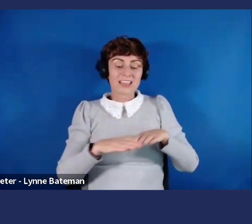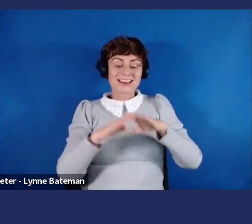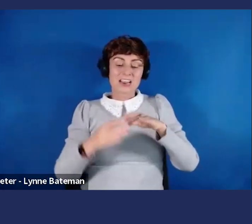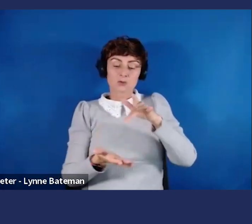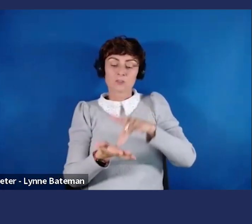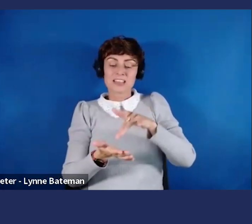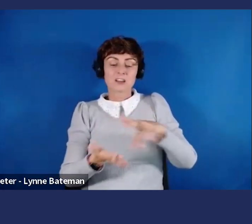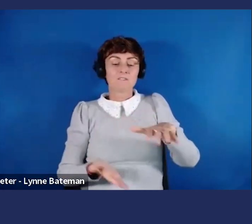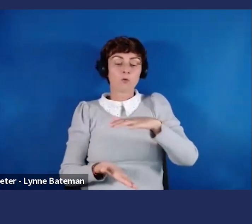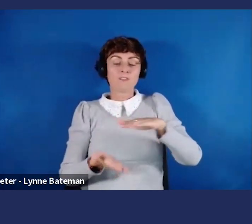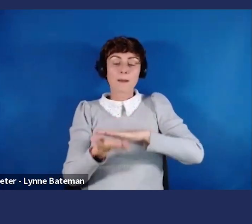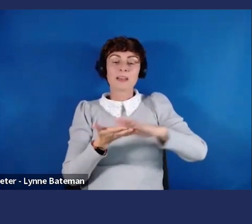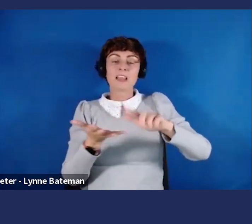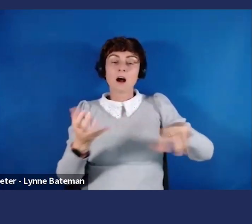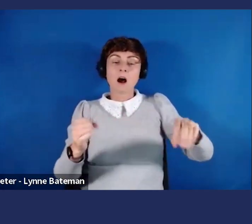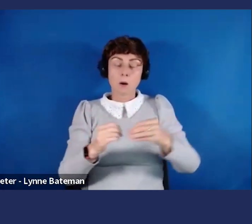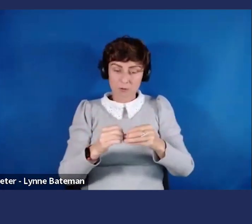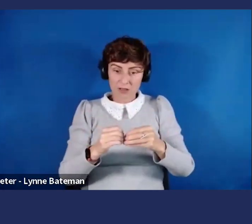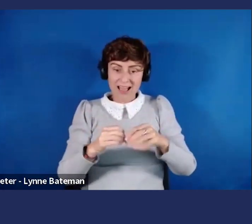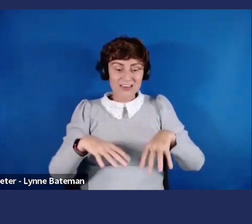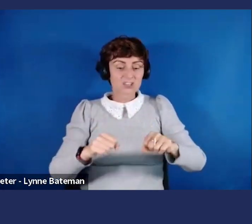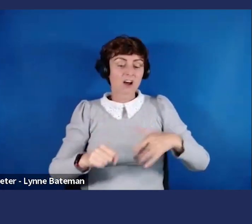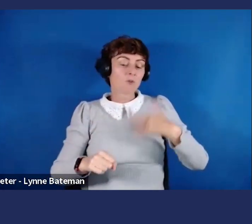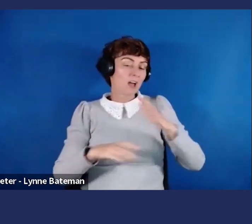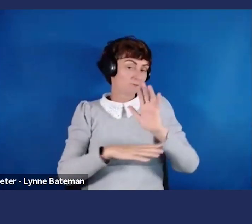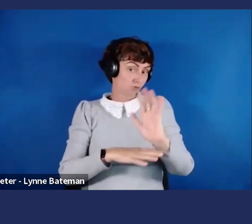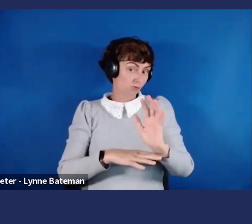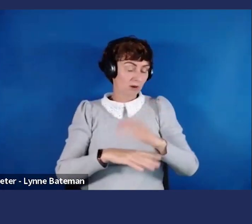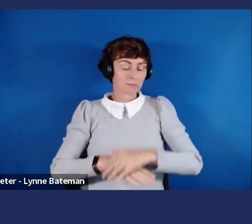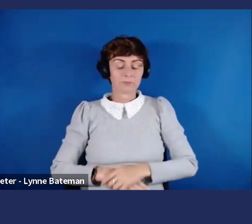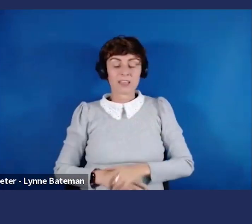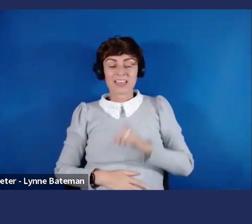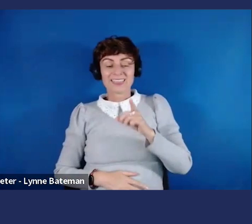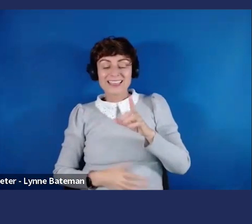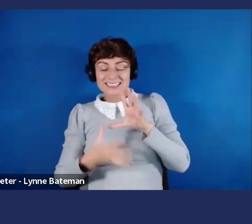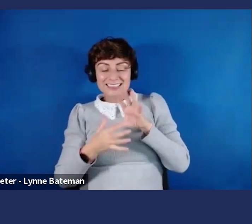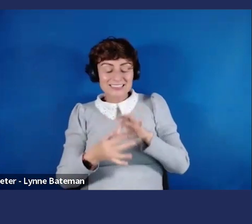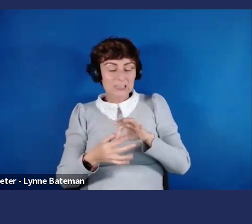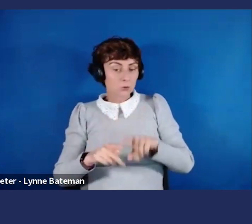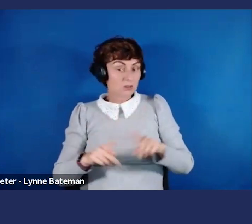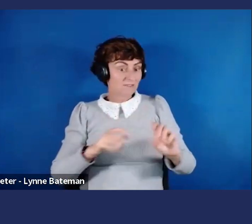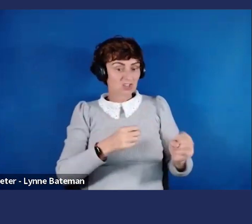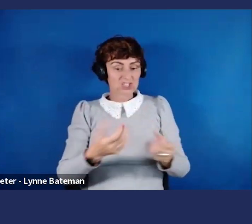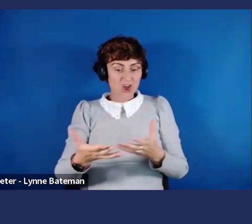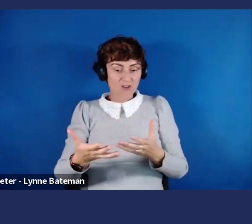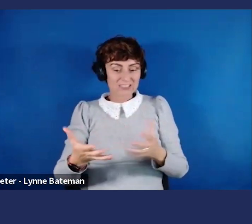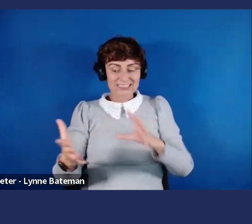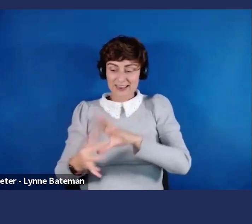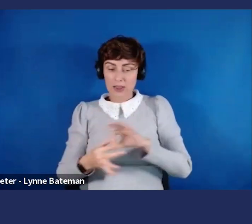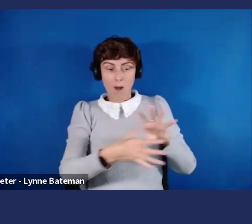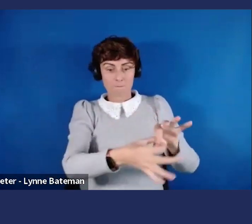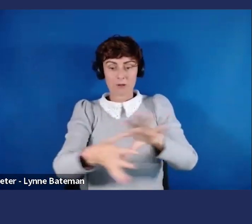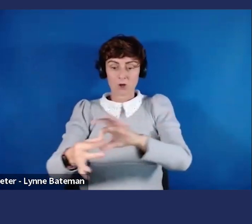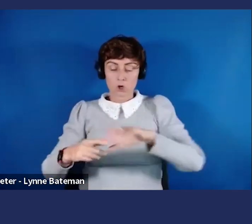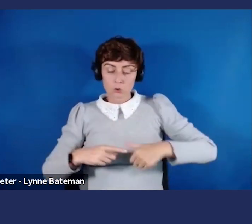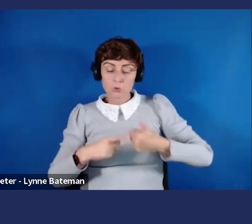we've been supporting the Family Hubs and Start for Life programme, which is all about bringing different services together to support families